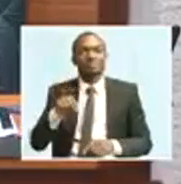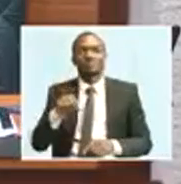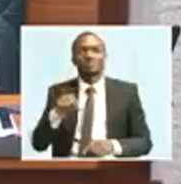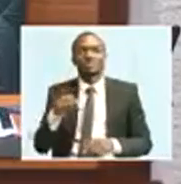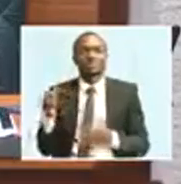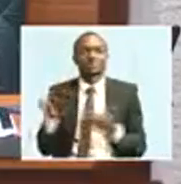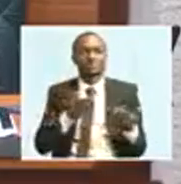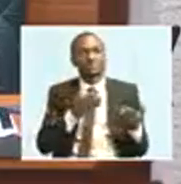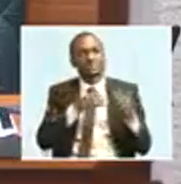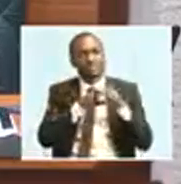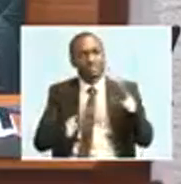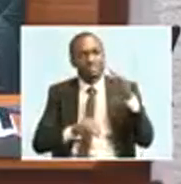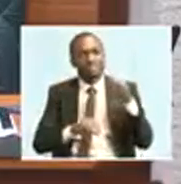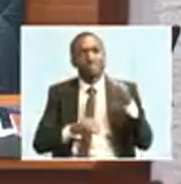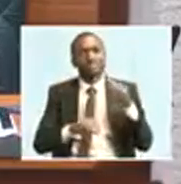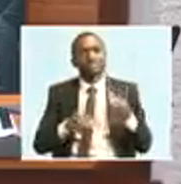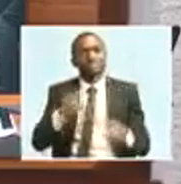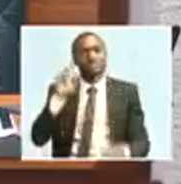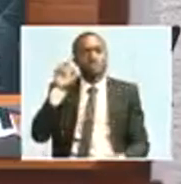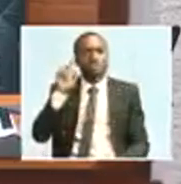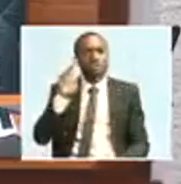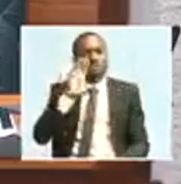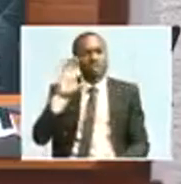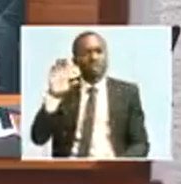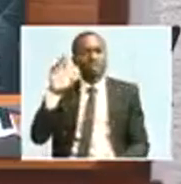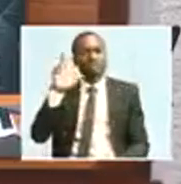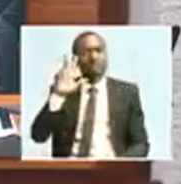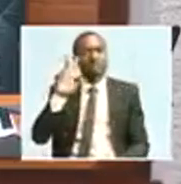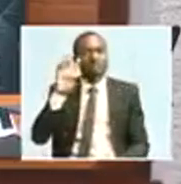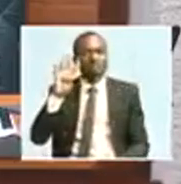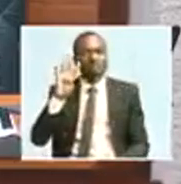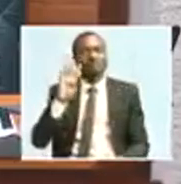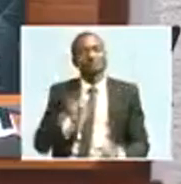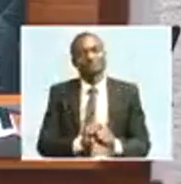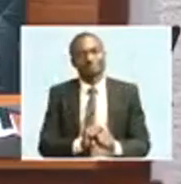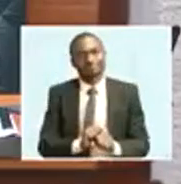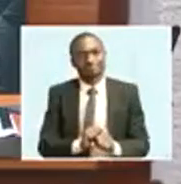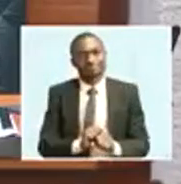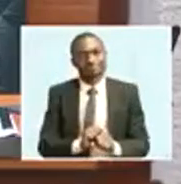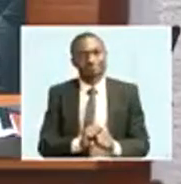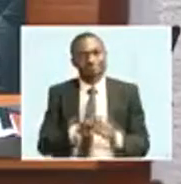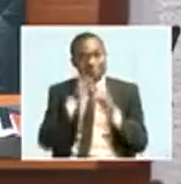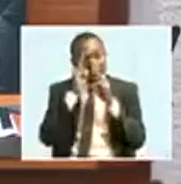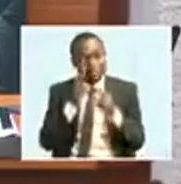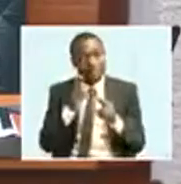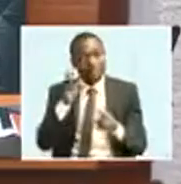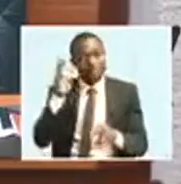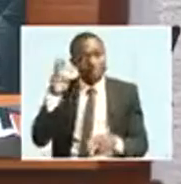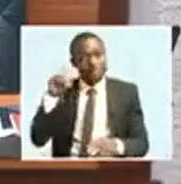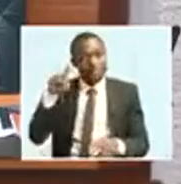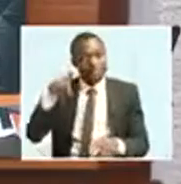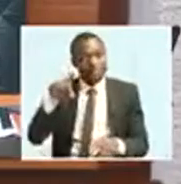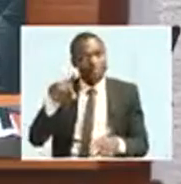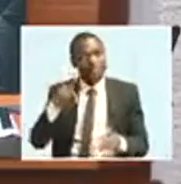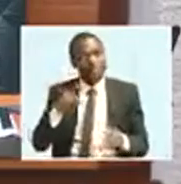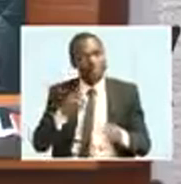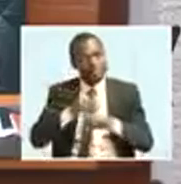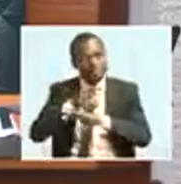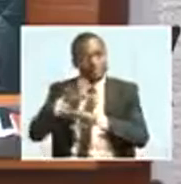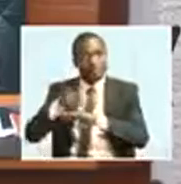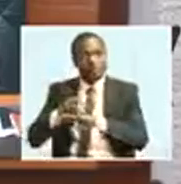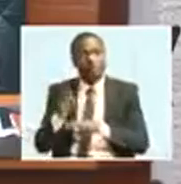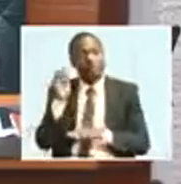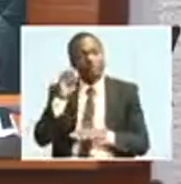under Standing Order 134 as read with 135. The Honourable Member is advised to put in an